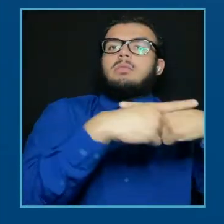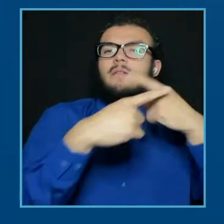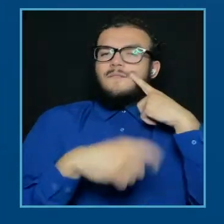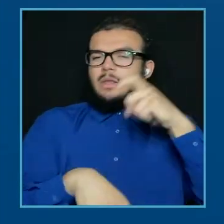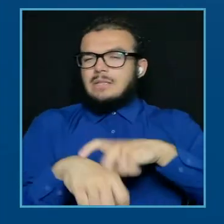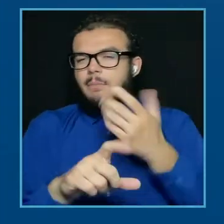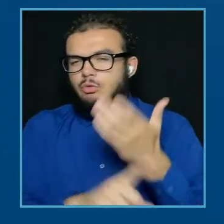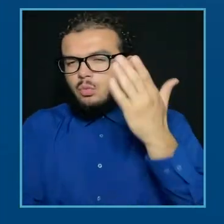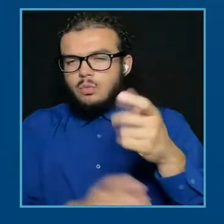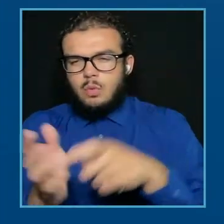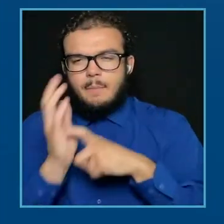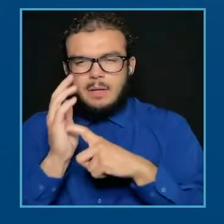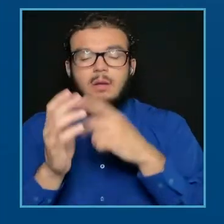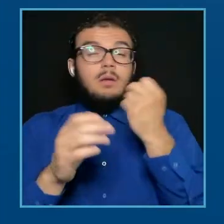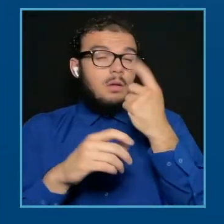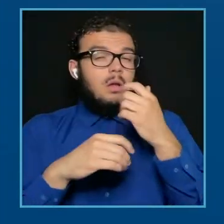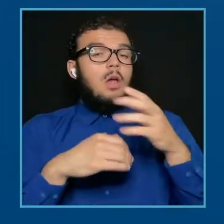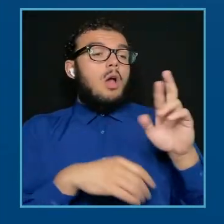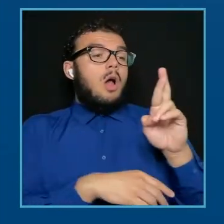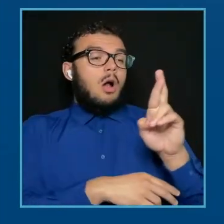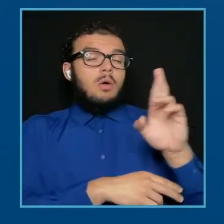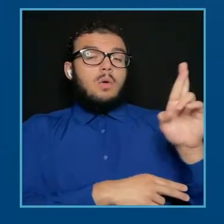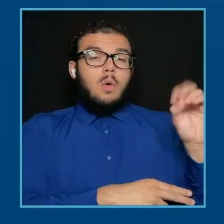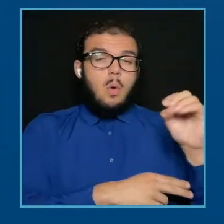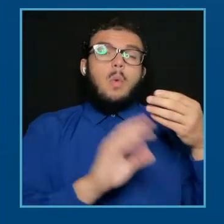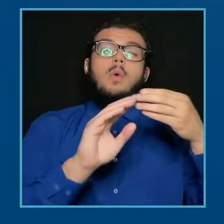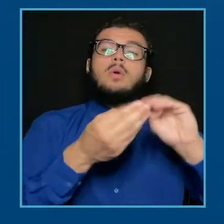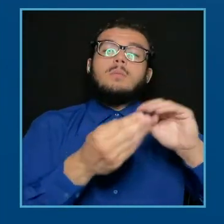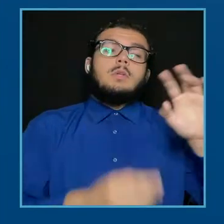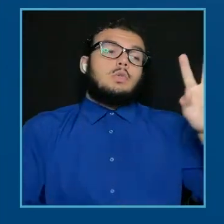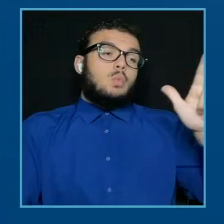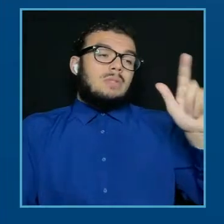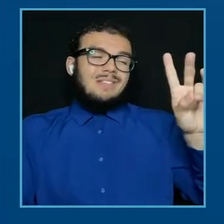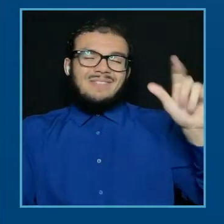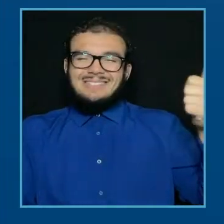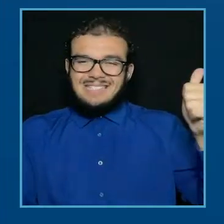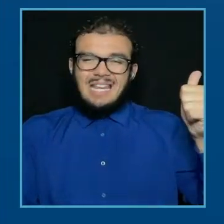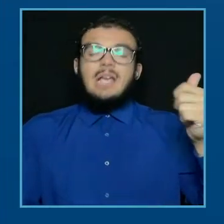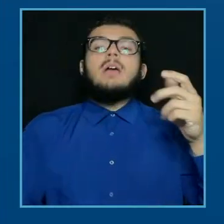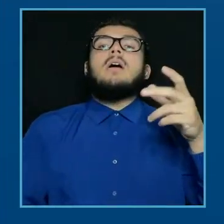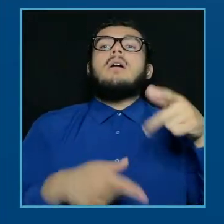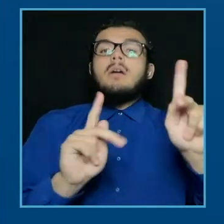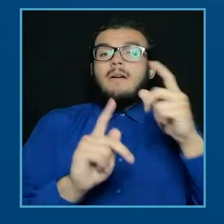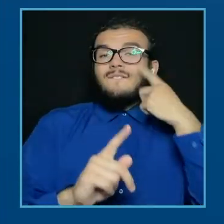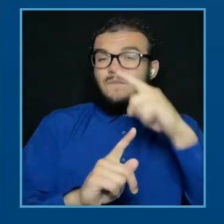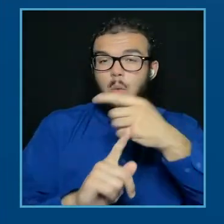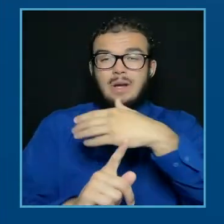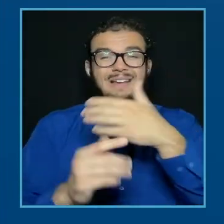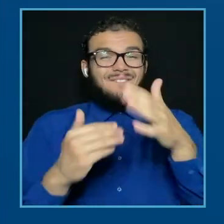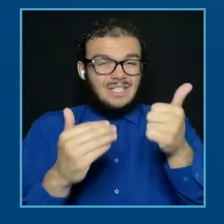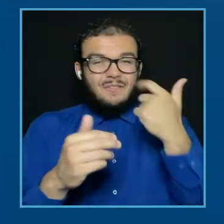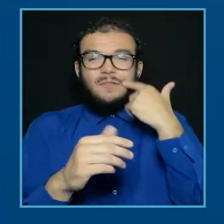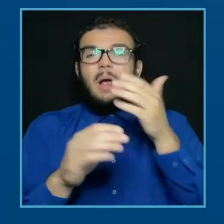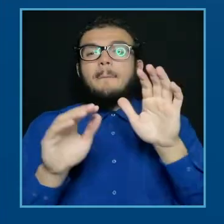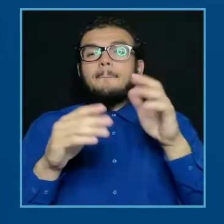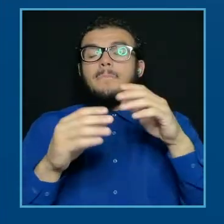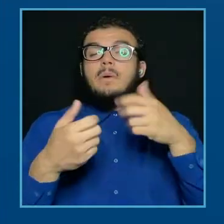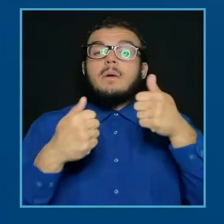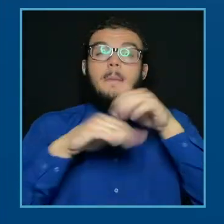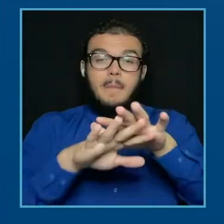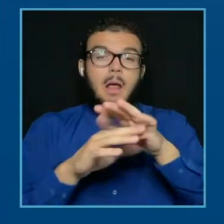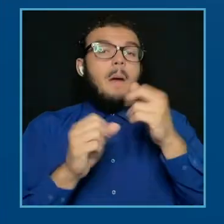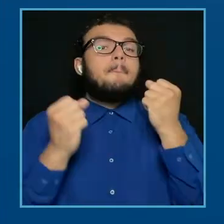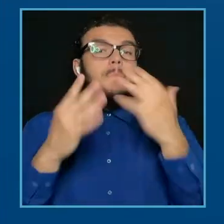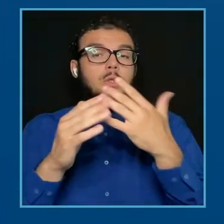requirement. In fact, Roberts 2710 explicitly permits, for the convenience of a body, the ability to combine multiple